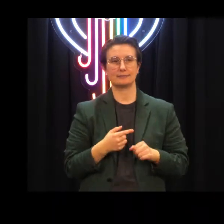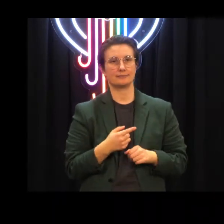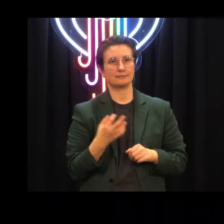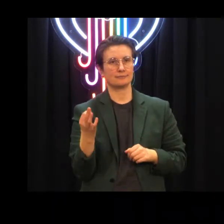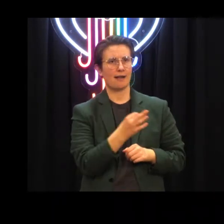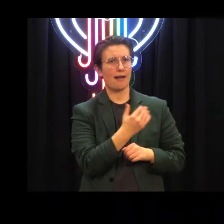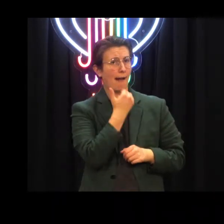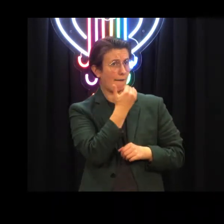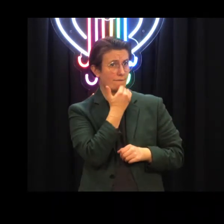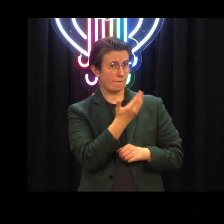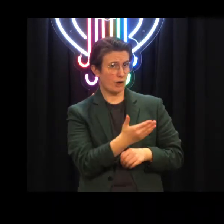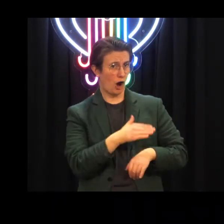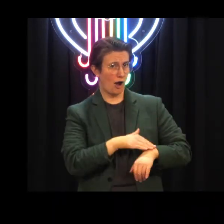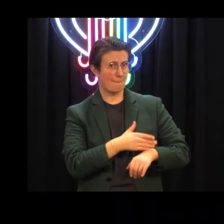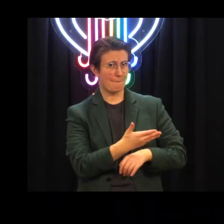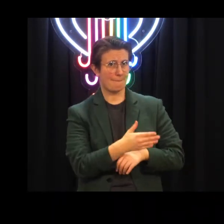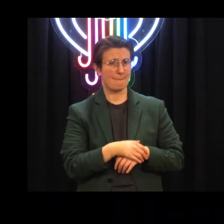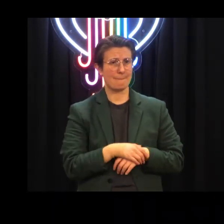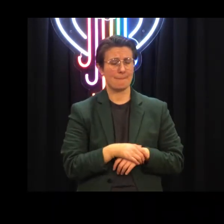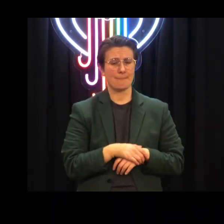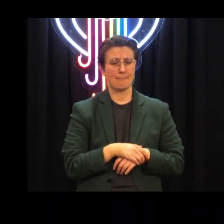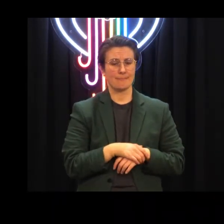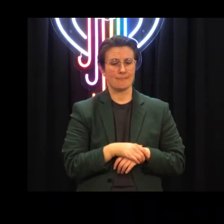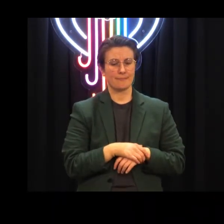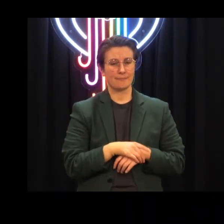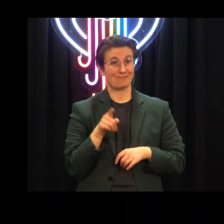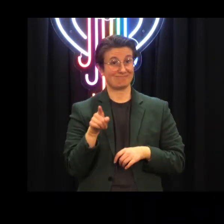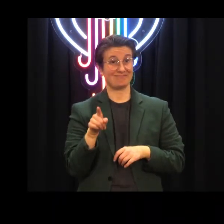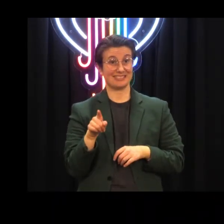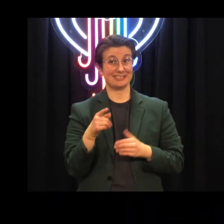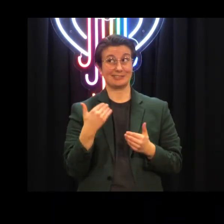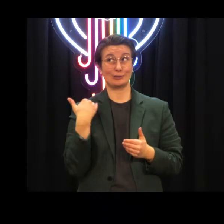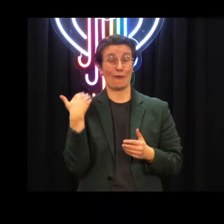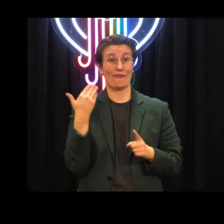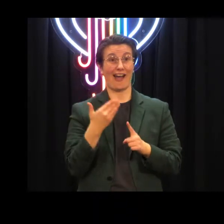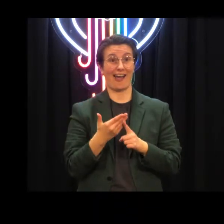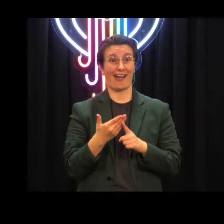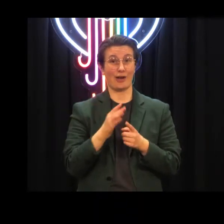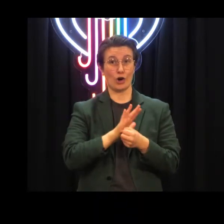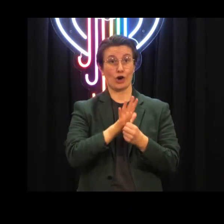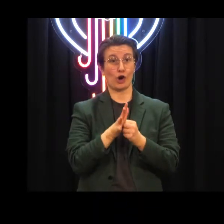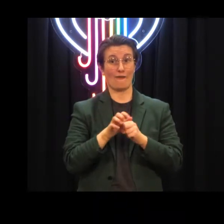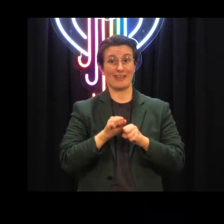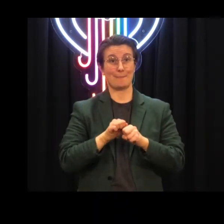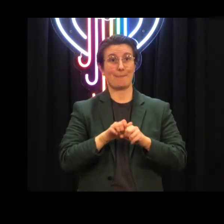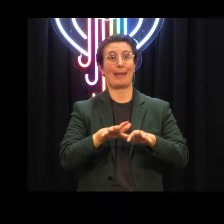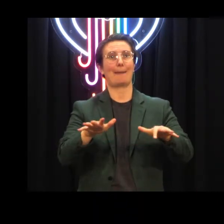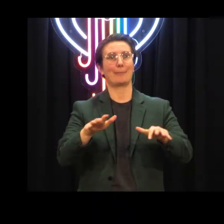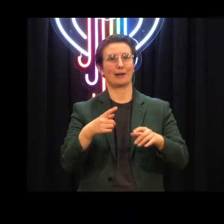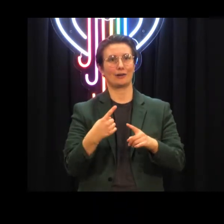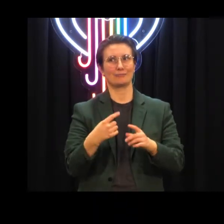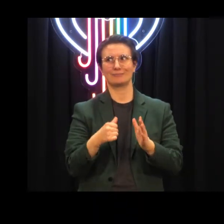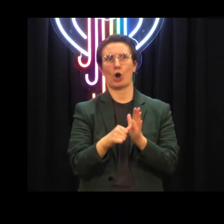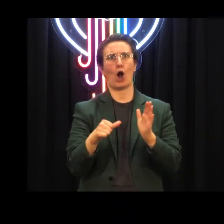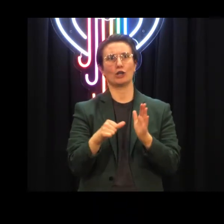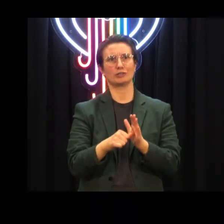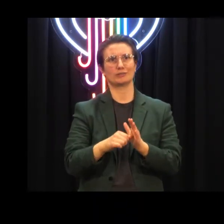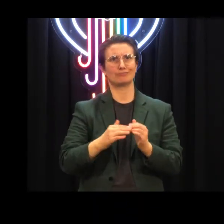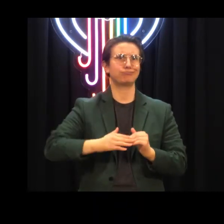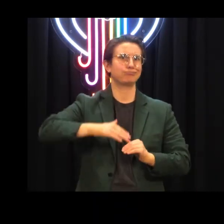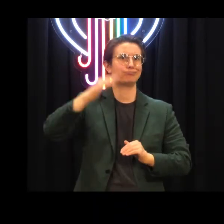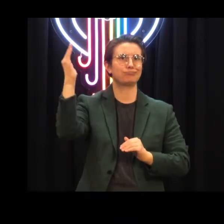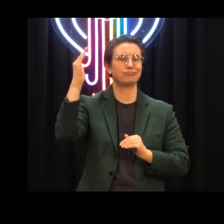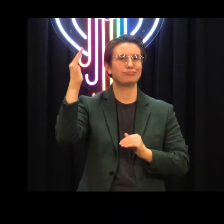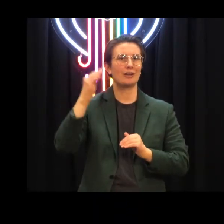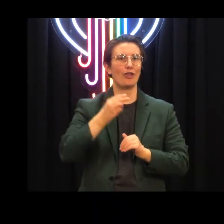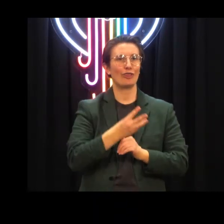given how much this has cost us so far for a pandemic? Is 36 million going to go far? Yeah, I think it's really important that